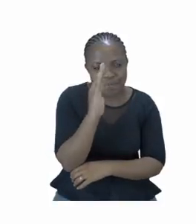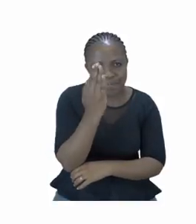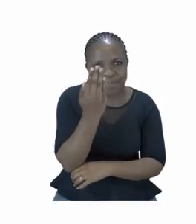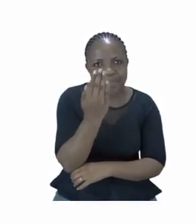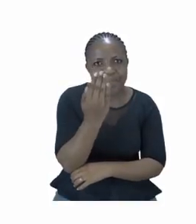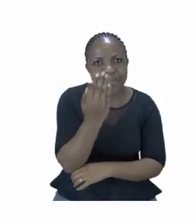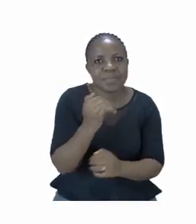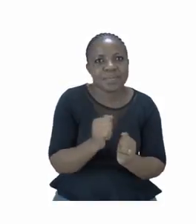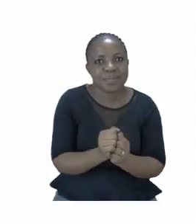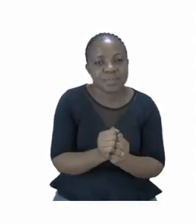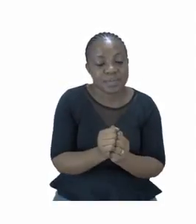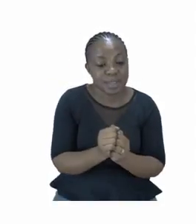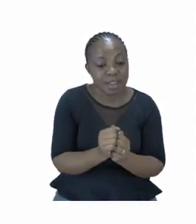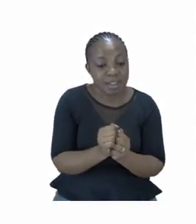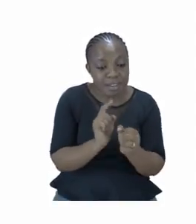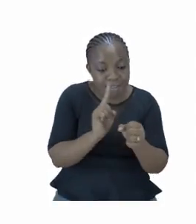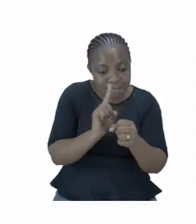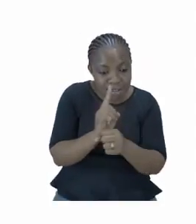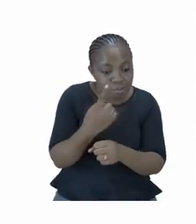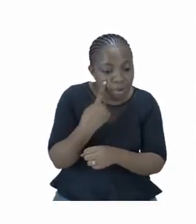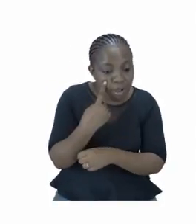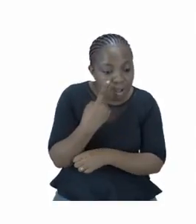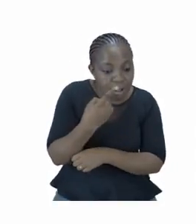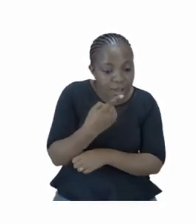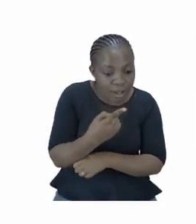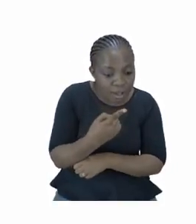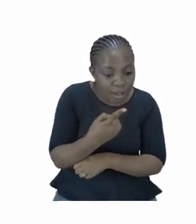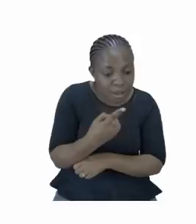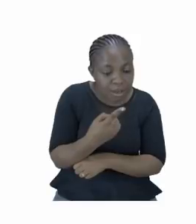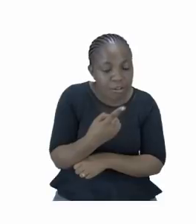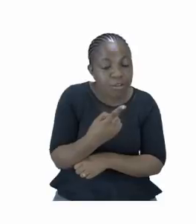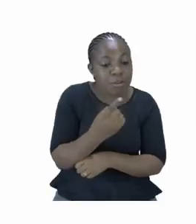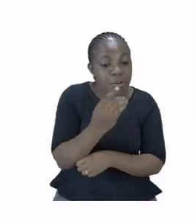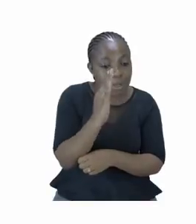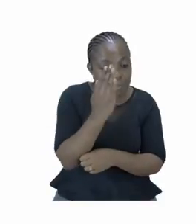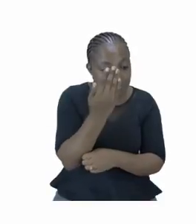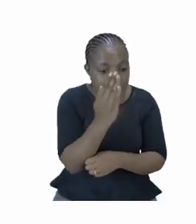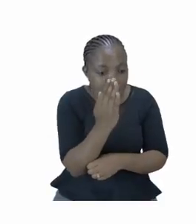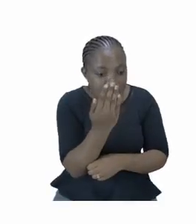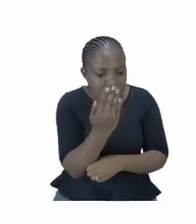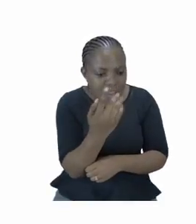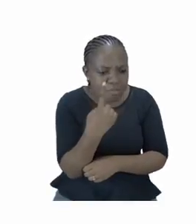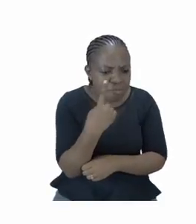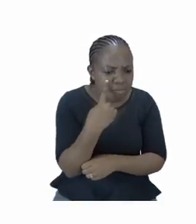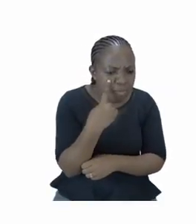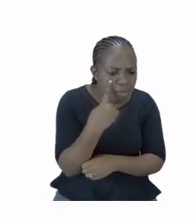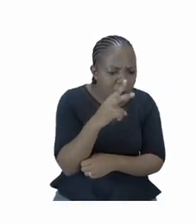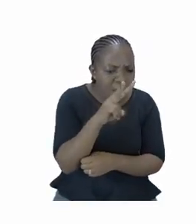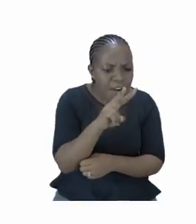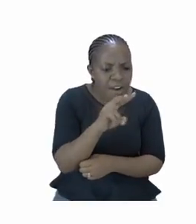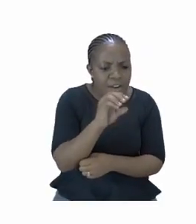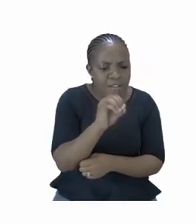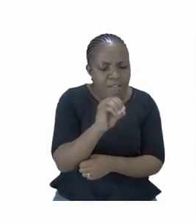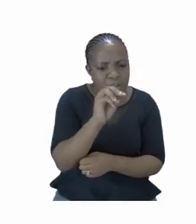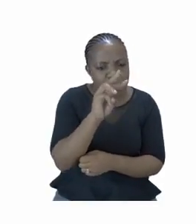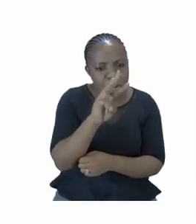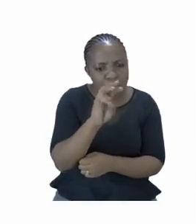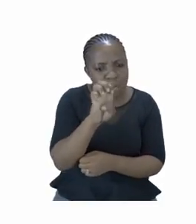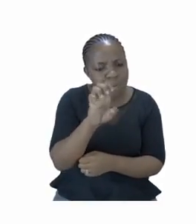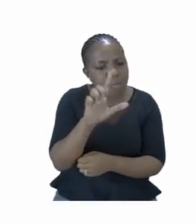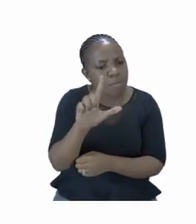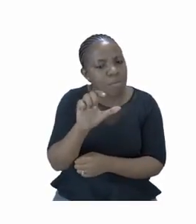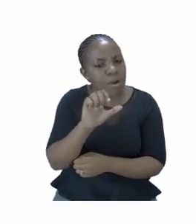to look at the picture and fill in the missing vowel sounds. Now remember, the